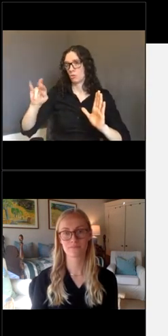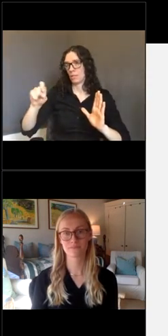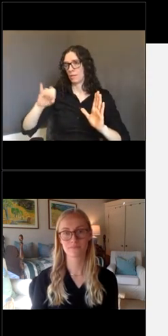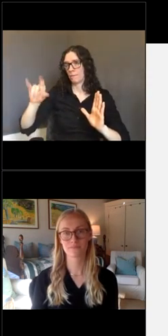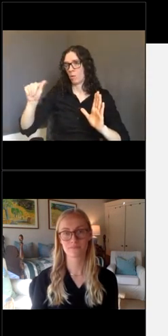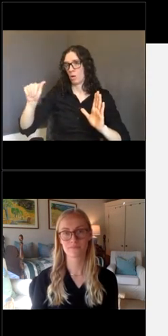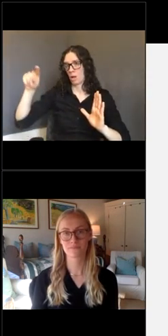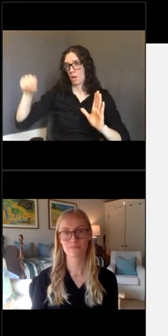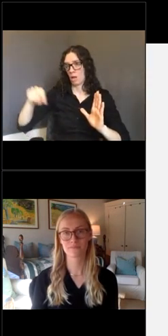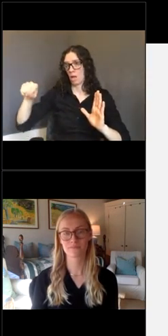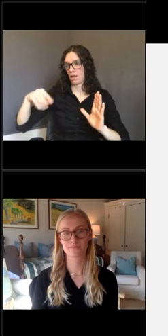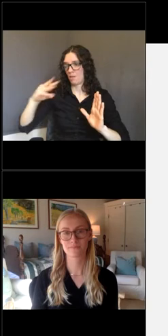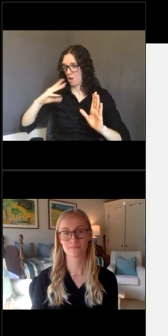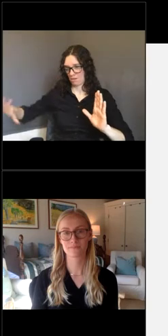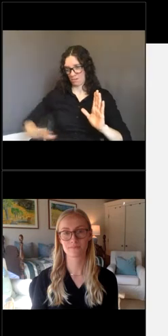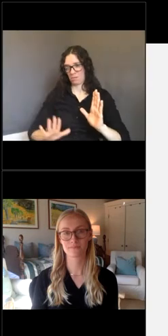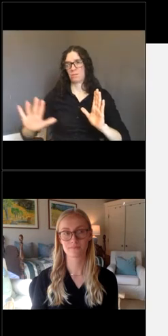out to the Atlantic.